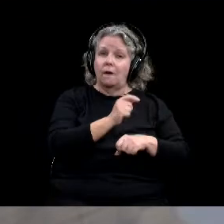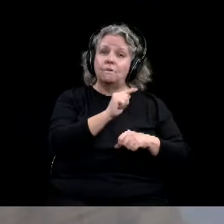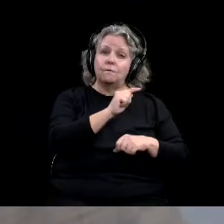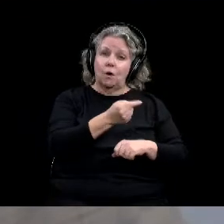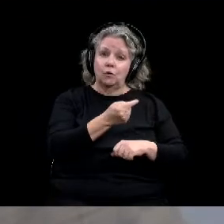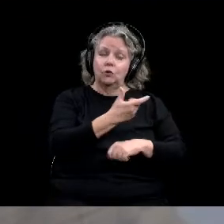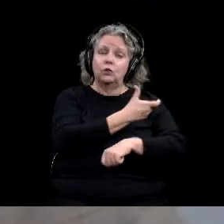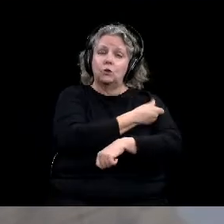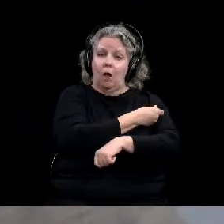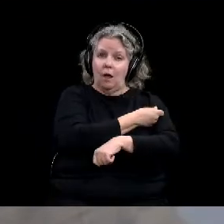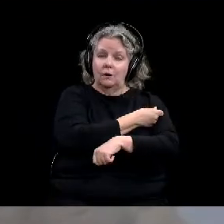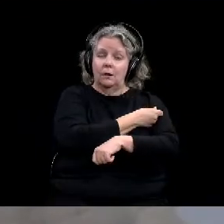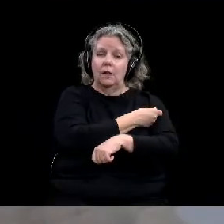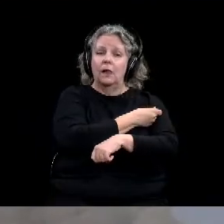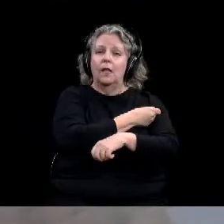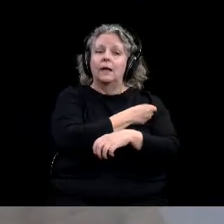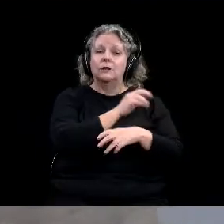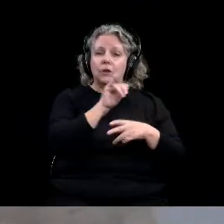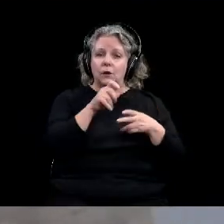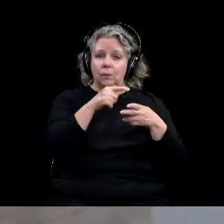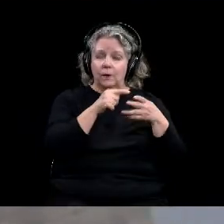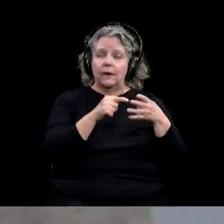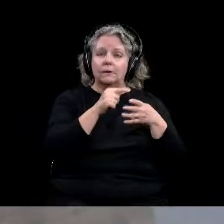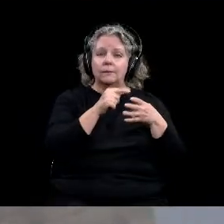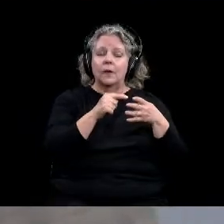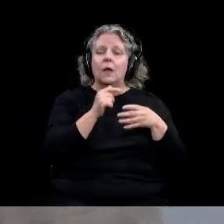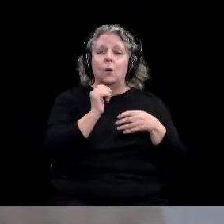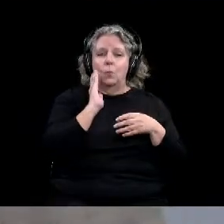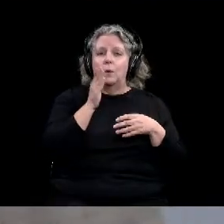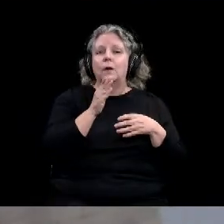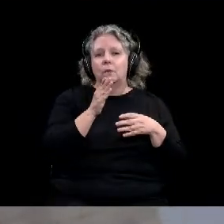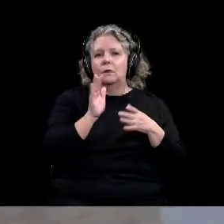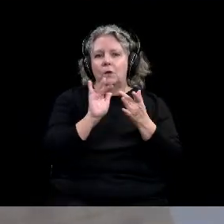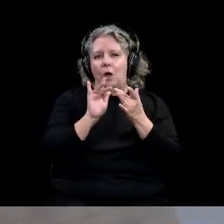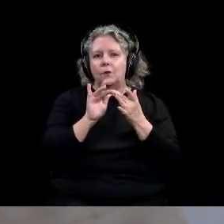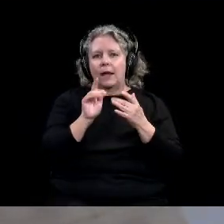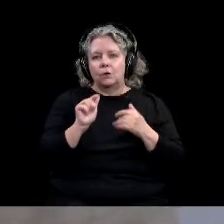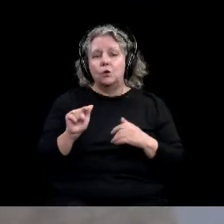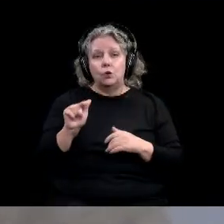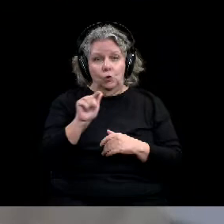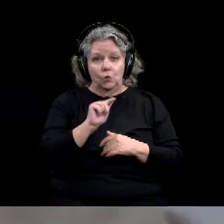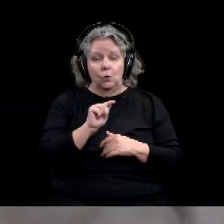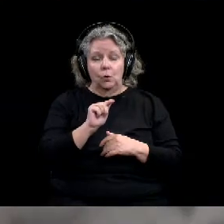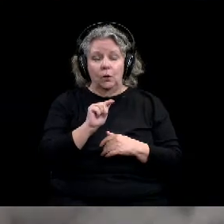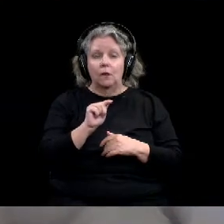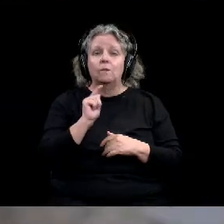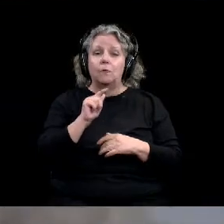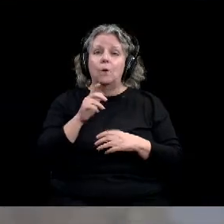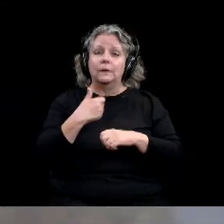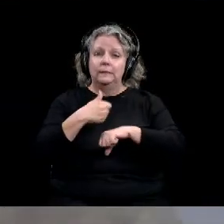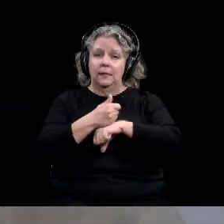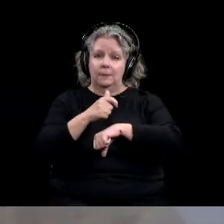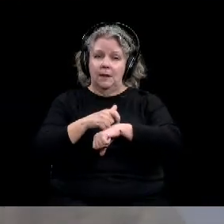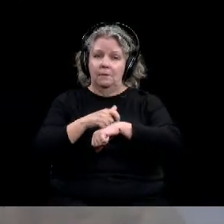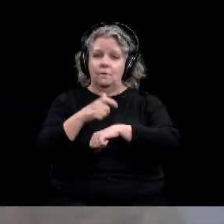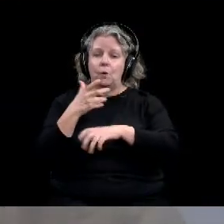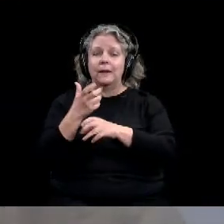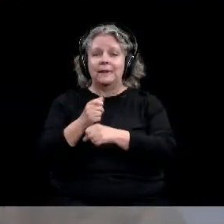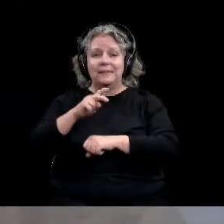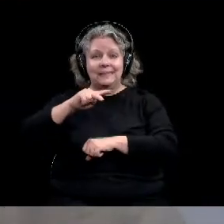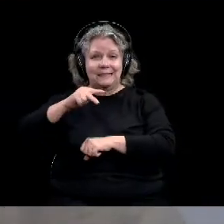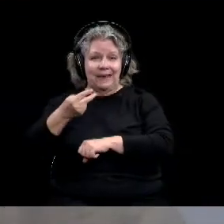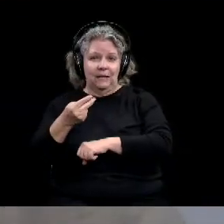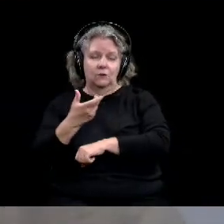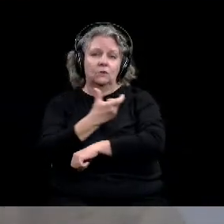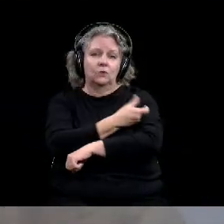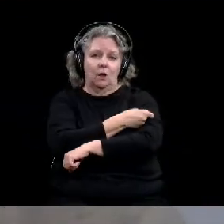that you provided to schedule your second dose. The state currently is recommending that you get your second dose